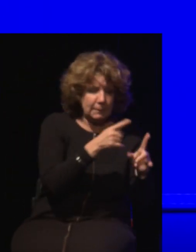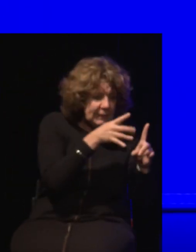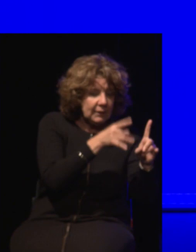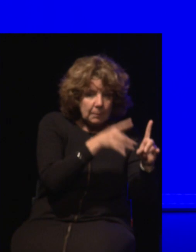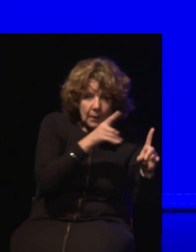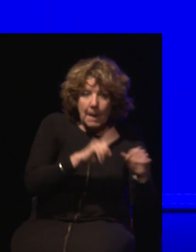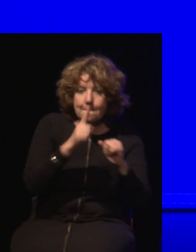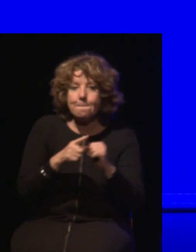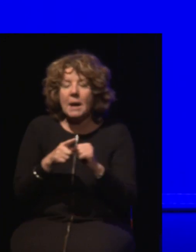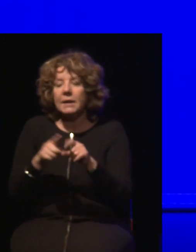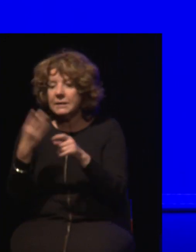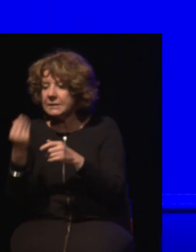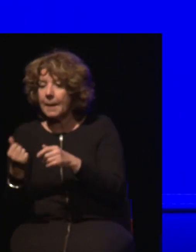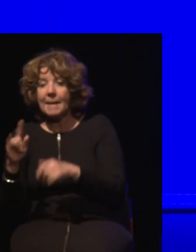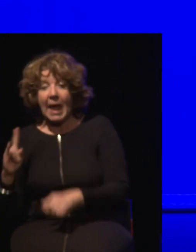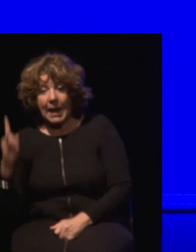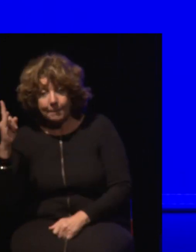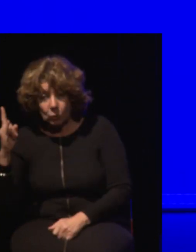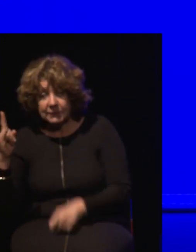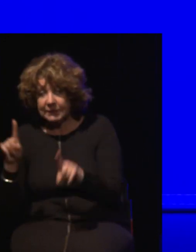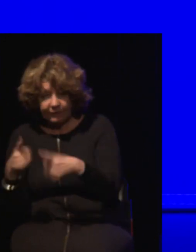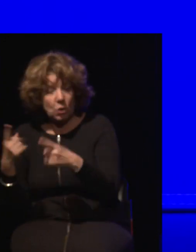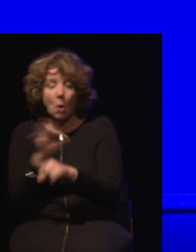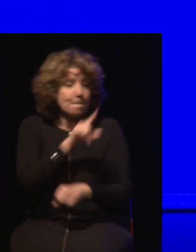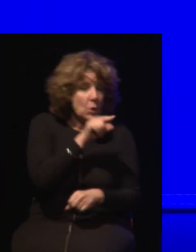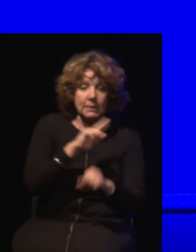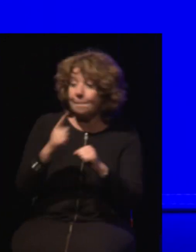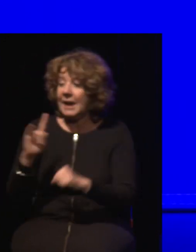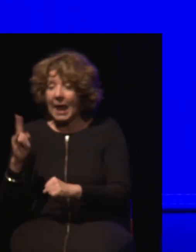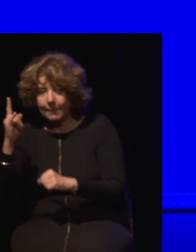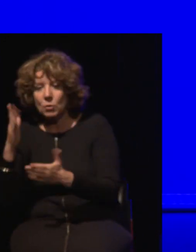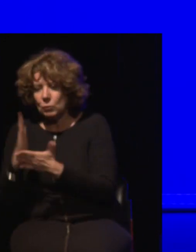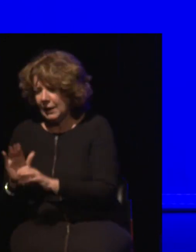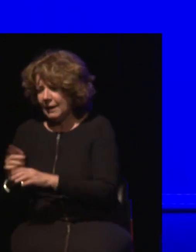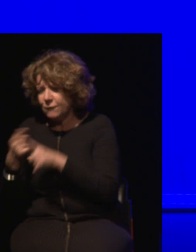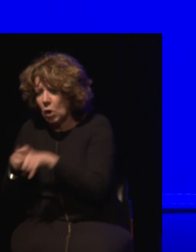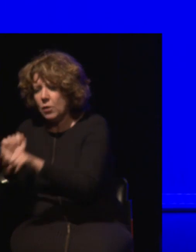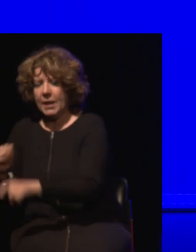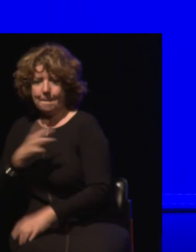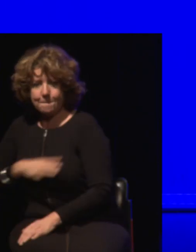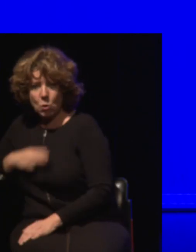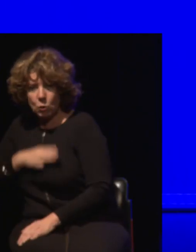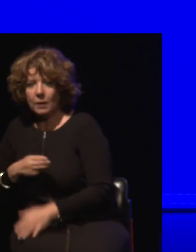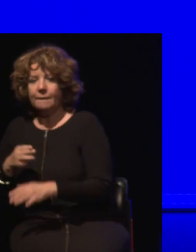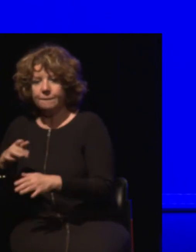more individual. They are reflective of character, of mood, personality, and